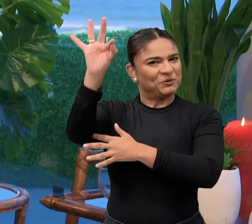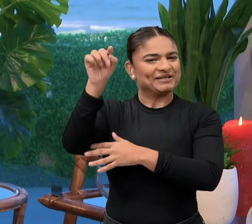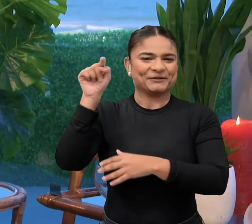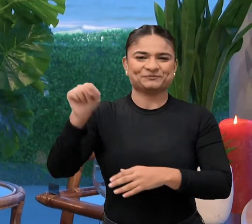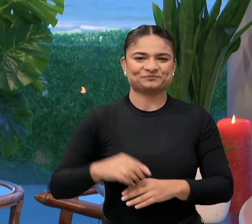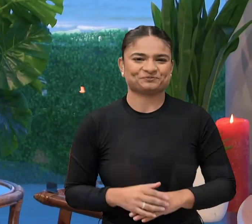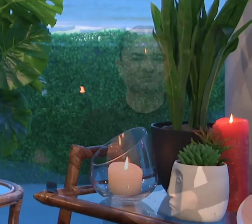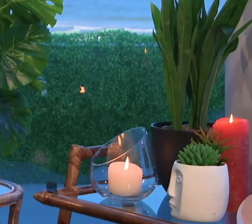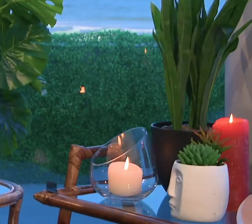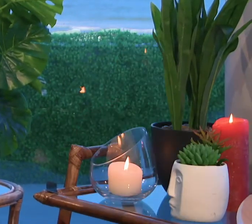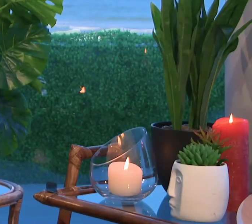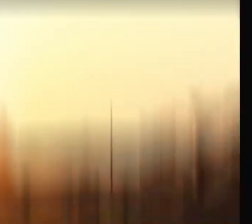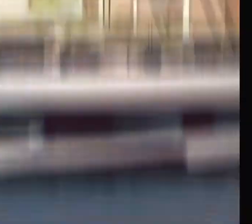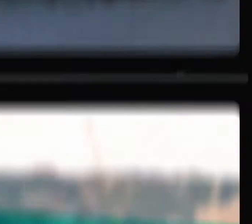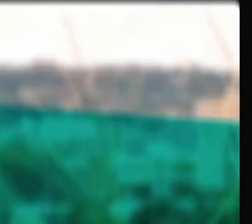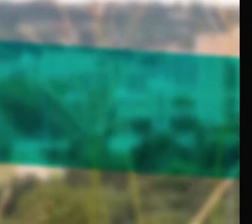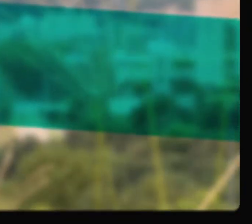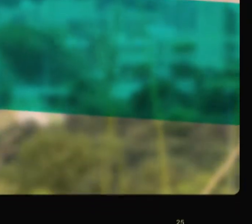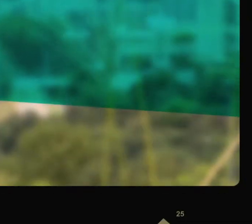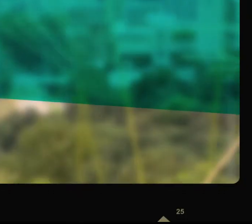hom gaan praat in Pretoria.